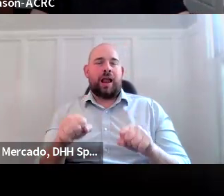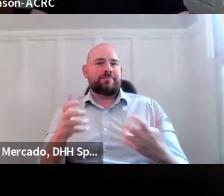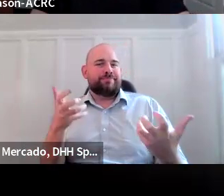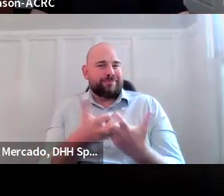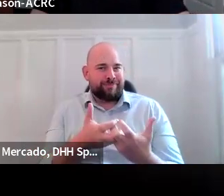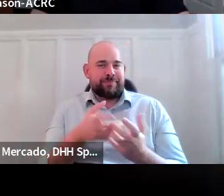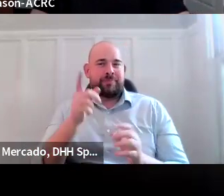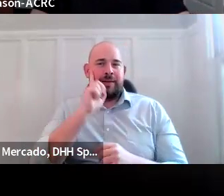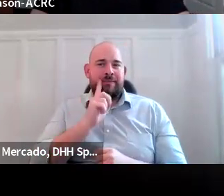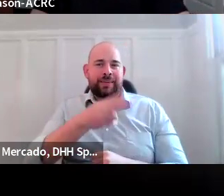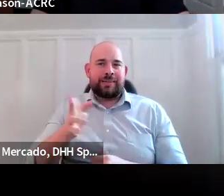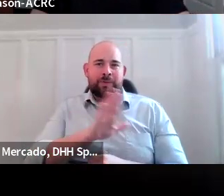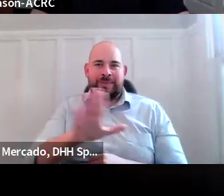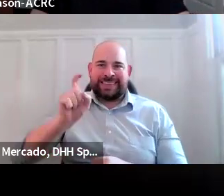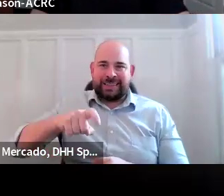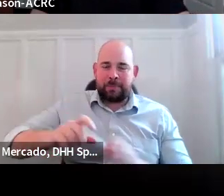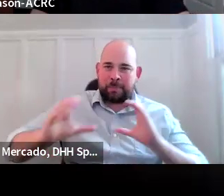fluent.